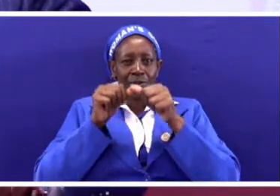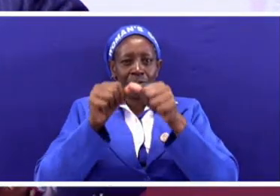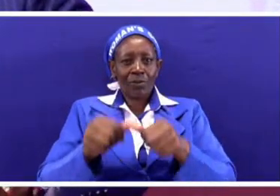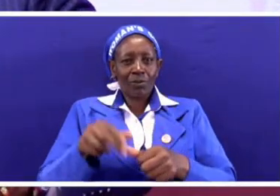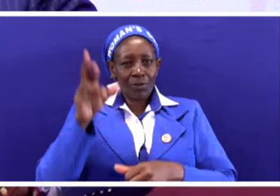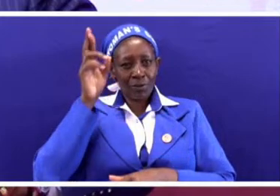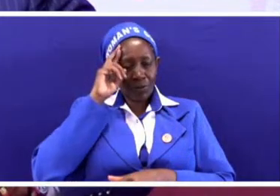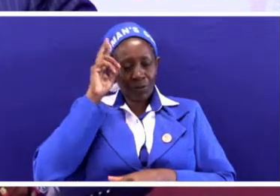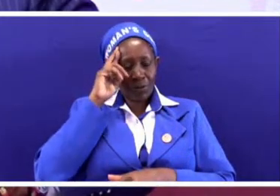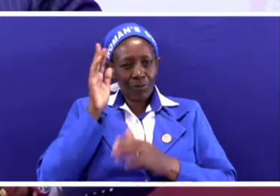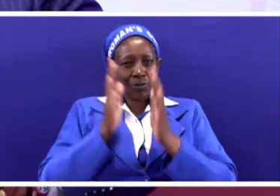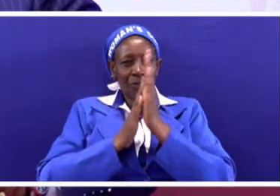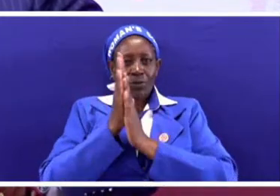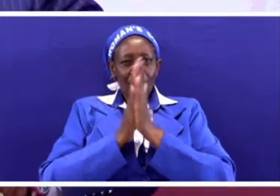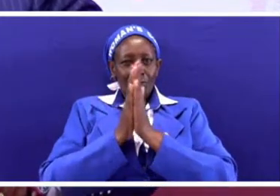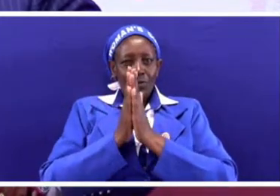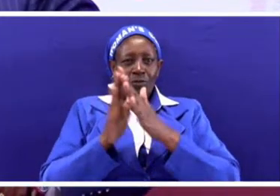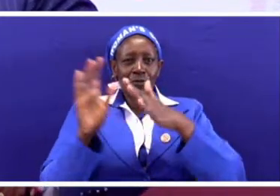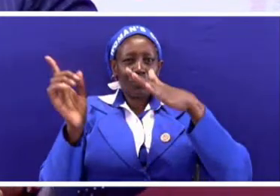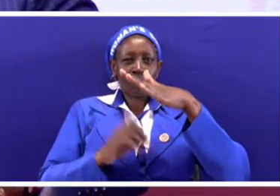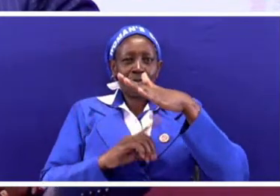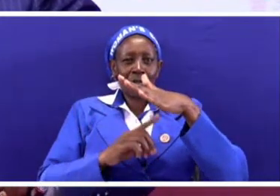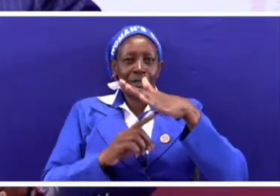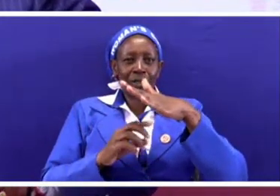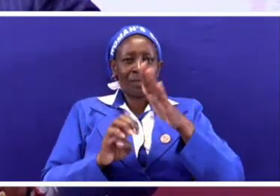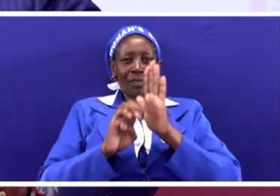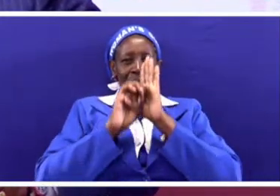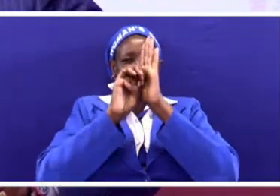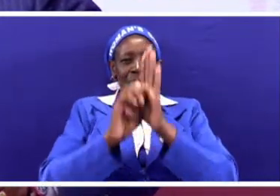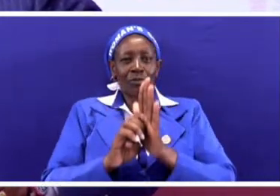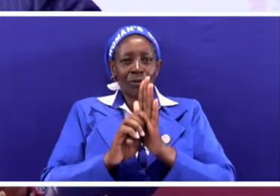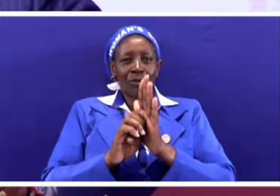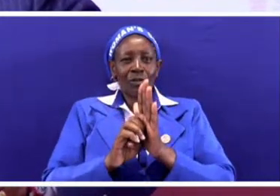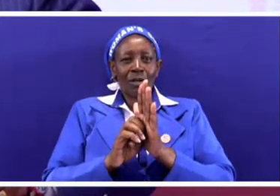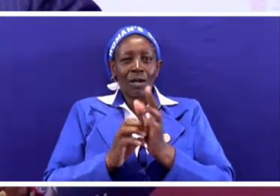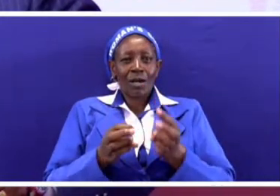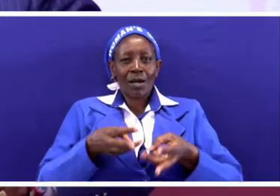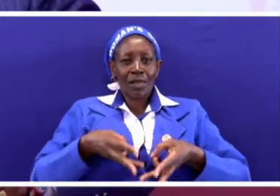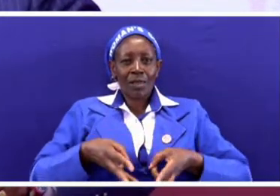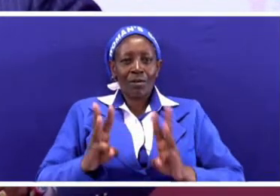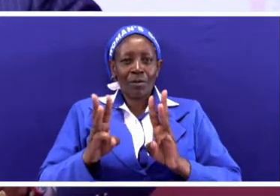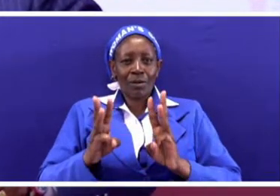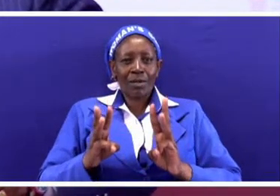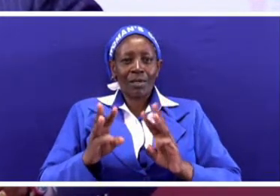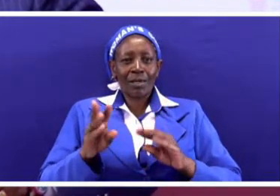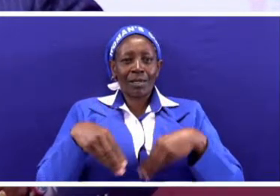motivation for ministry, the model for ministry, and the methods. Give us creativity, give us